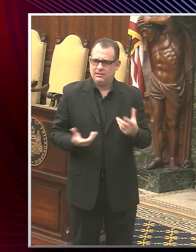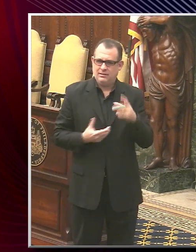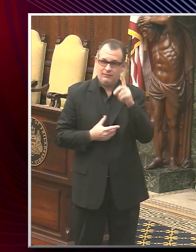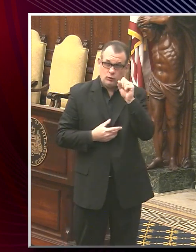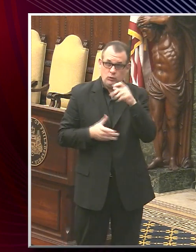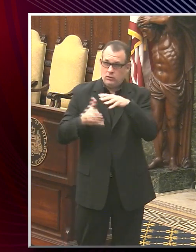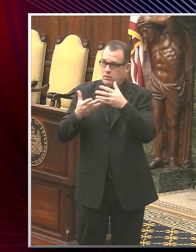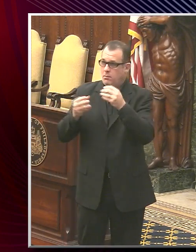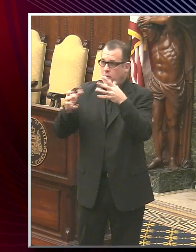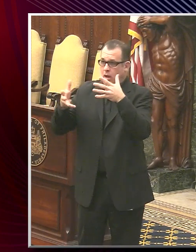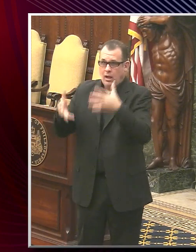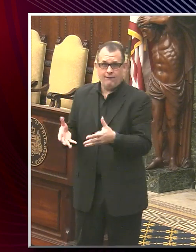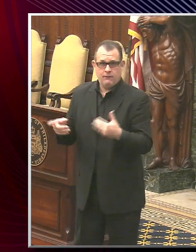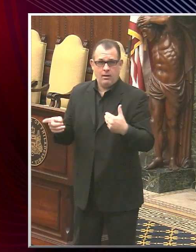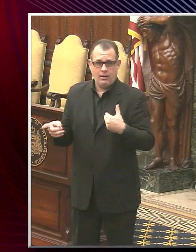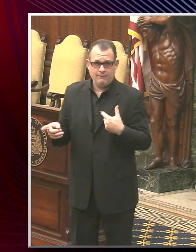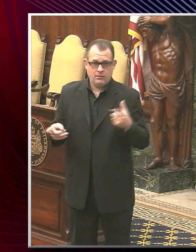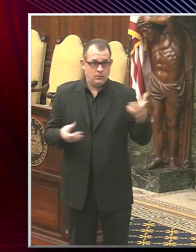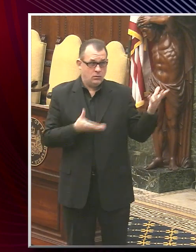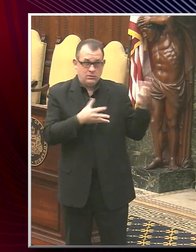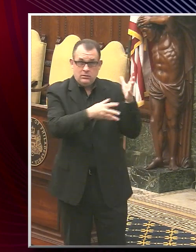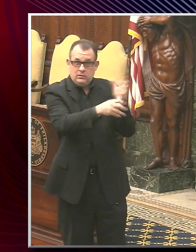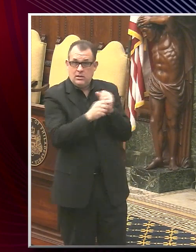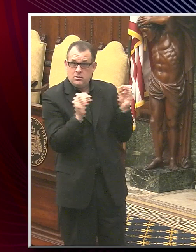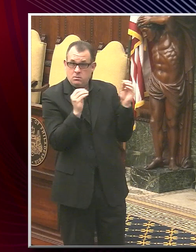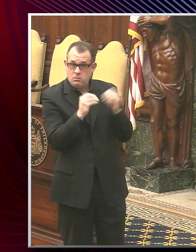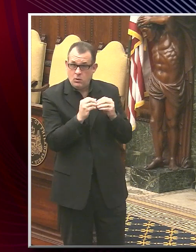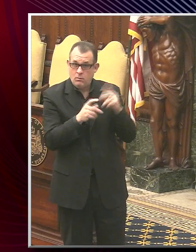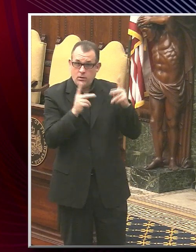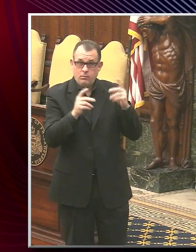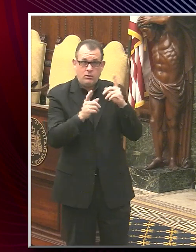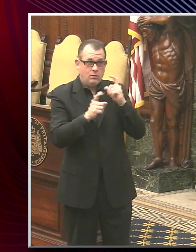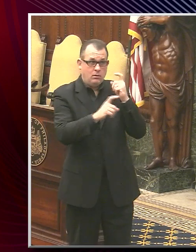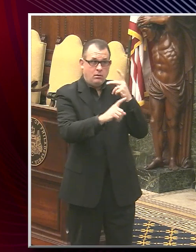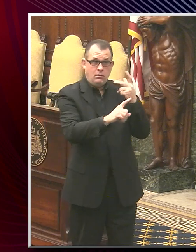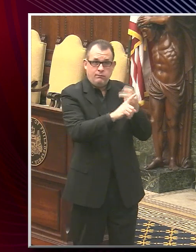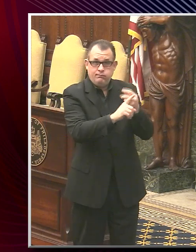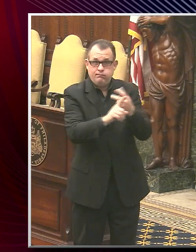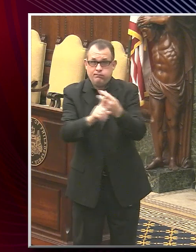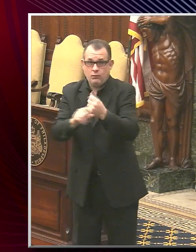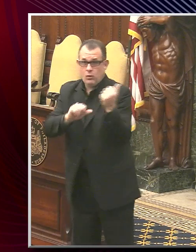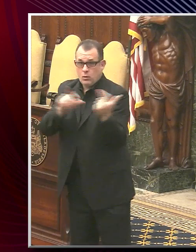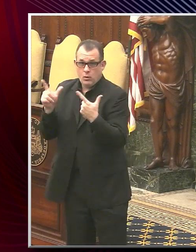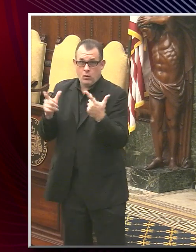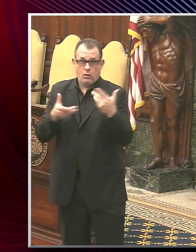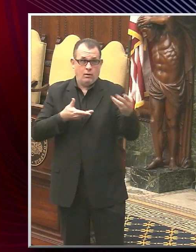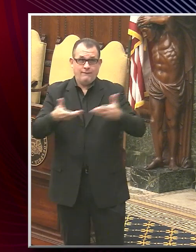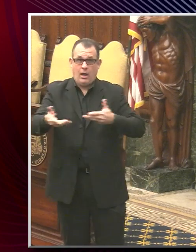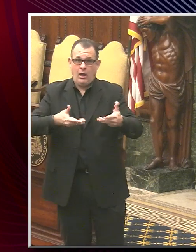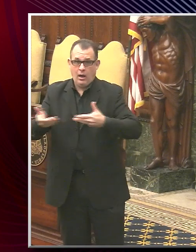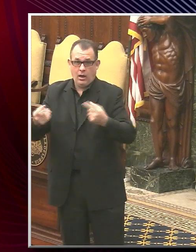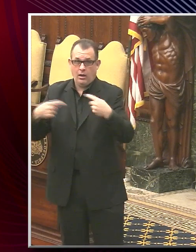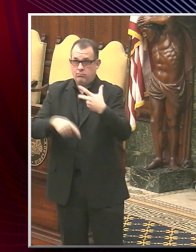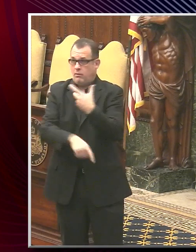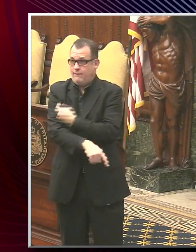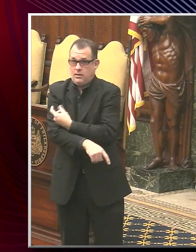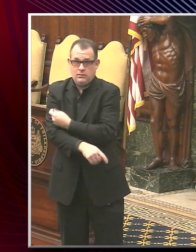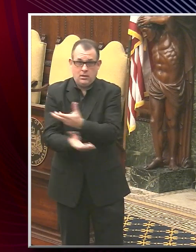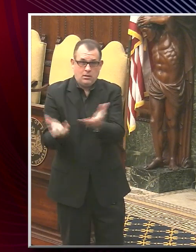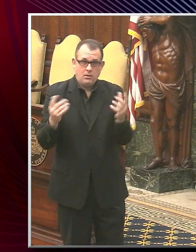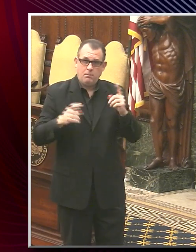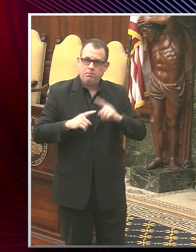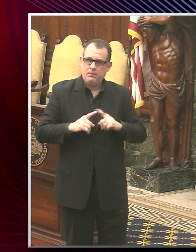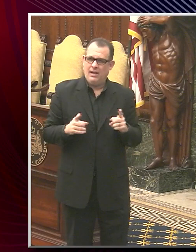maybe broaden the scope of people getting vaccinated, but right now there are too many. You already have